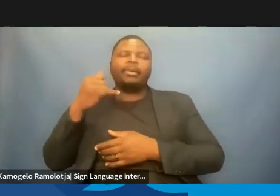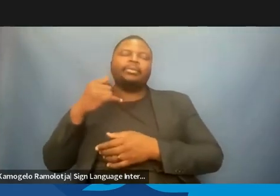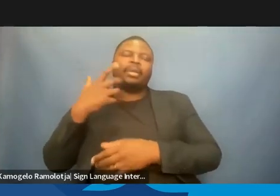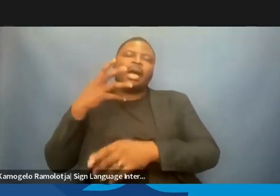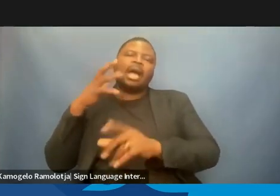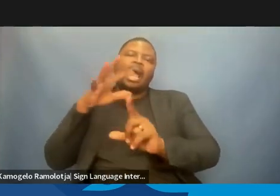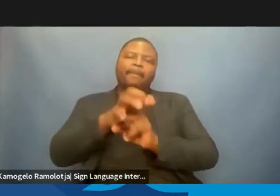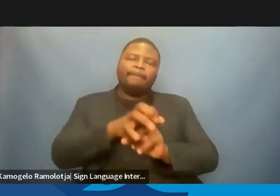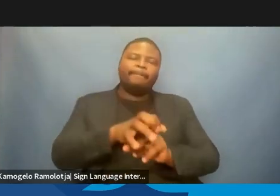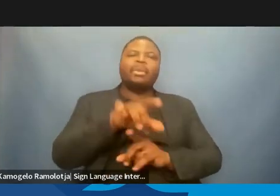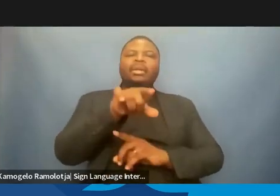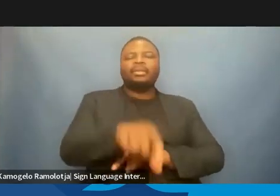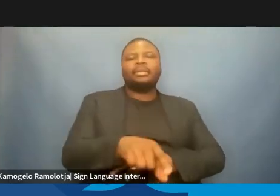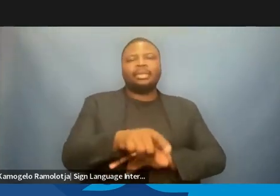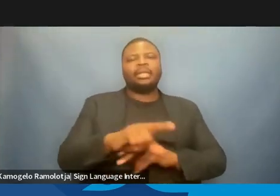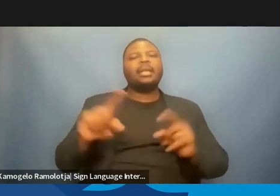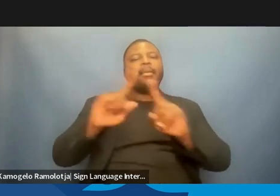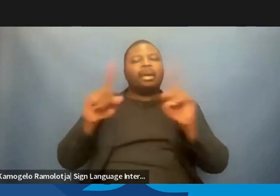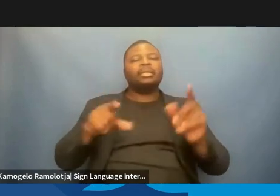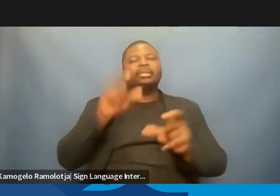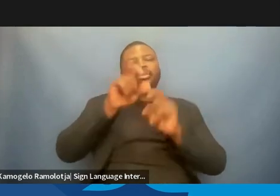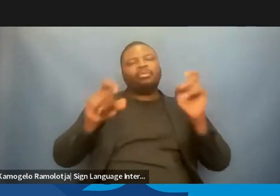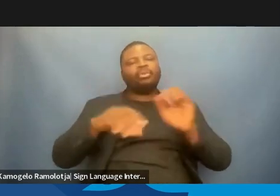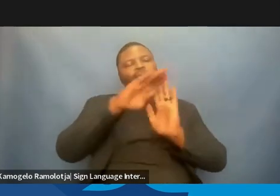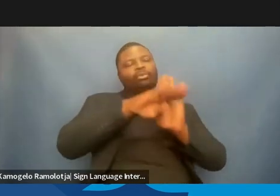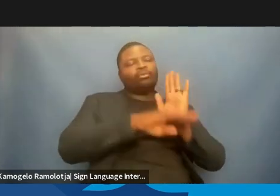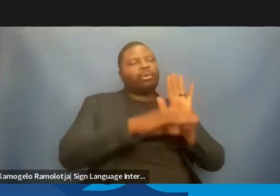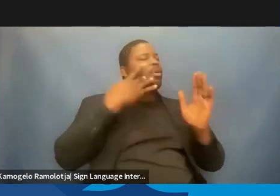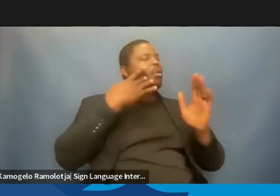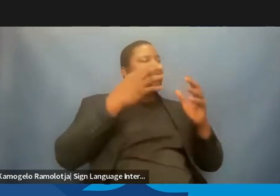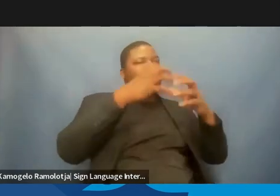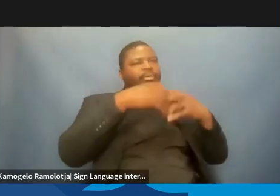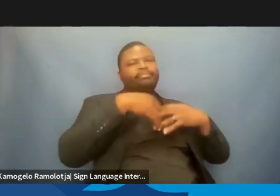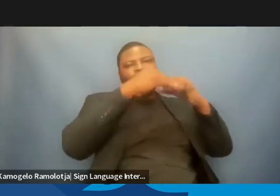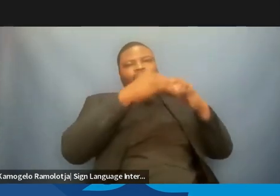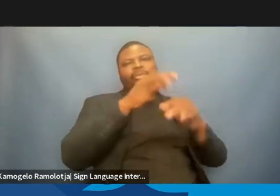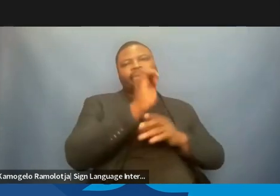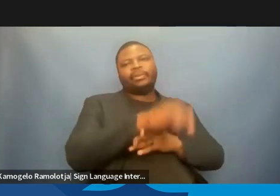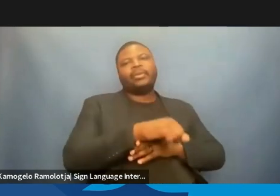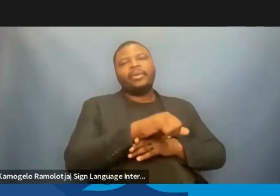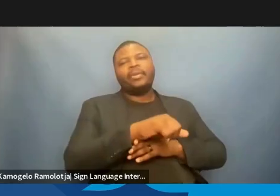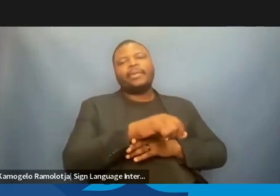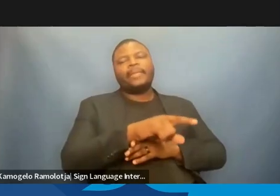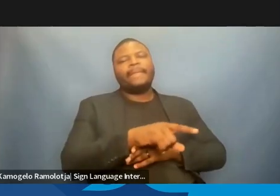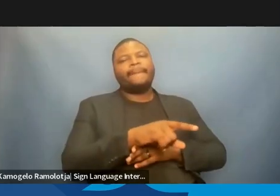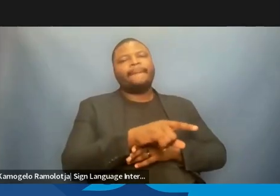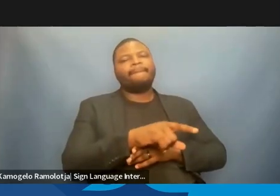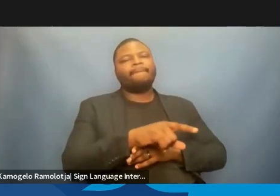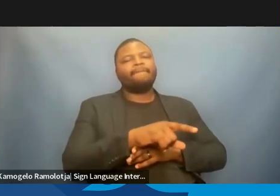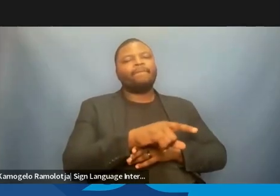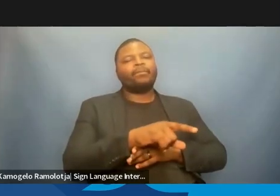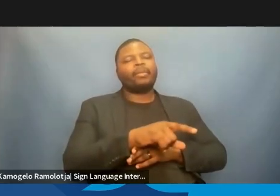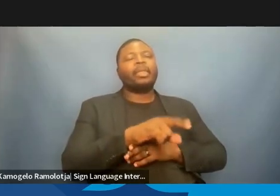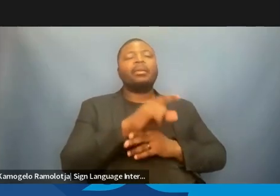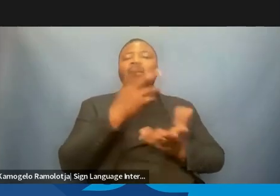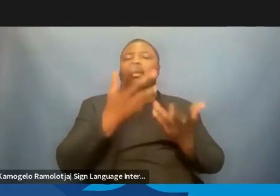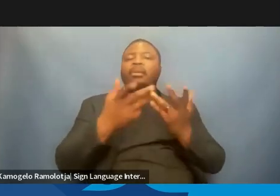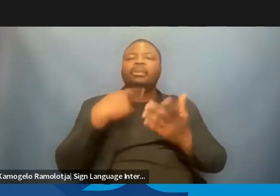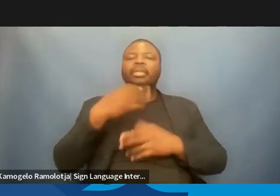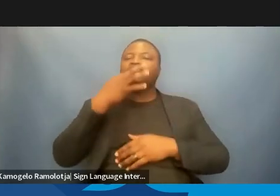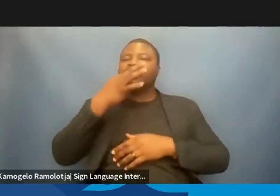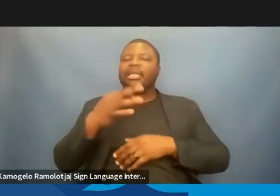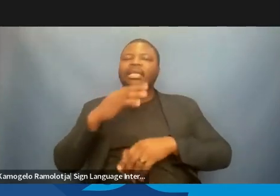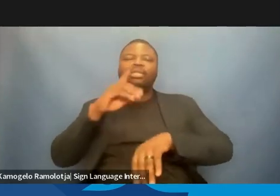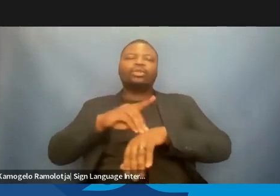they always say, for example, I had it here to say, Dr. Bhoora from